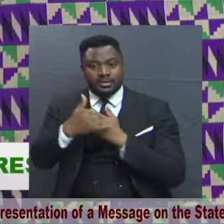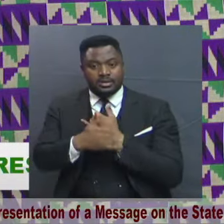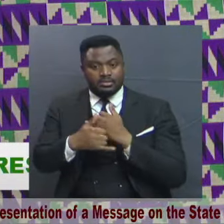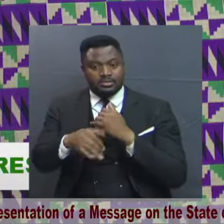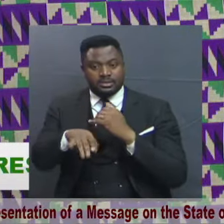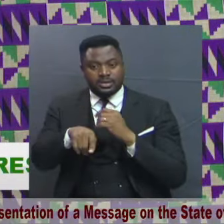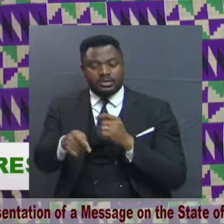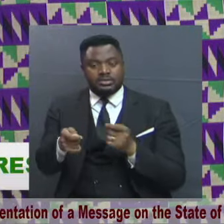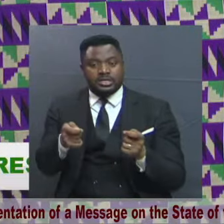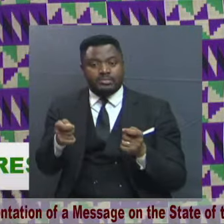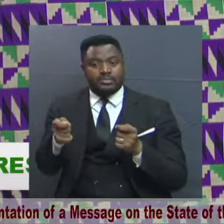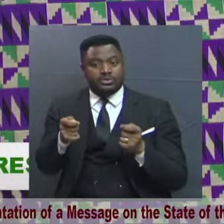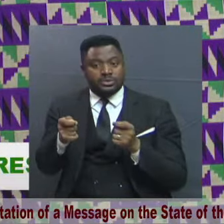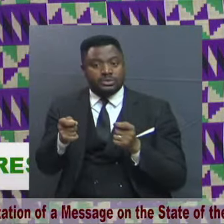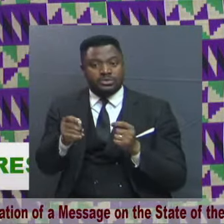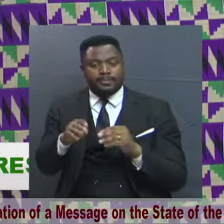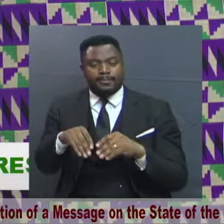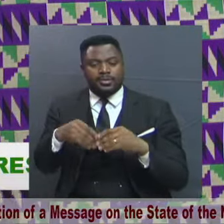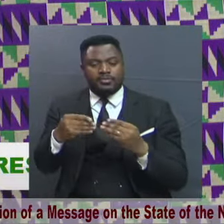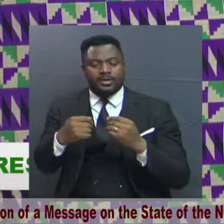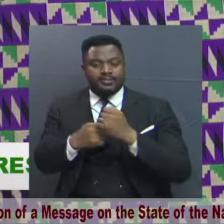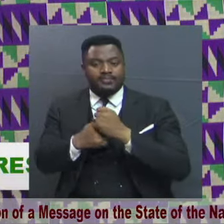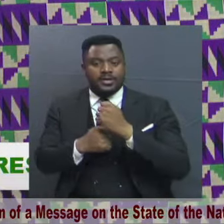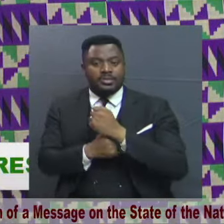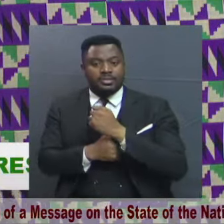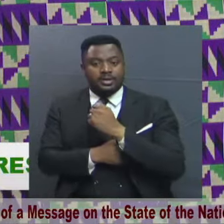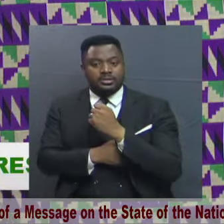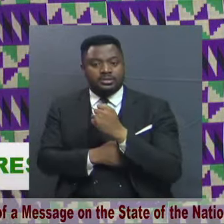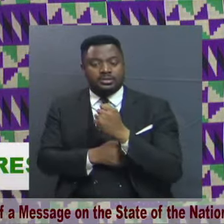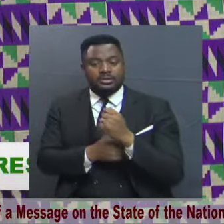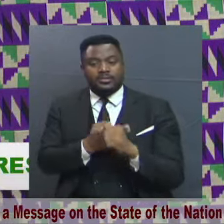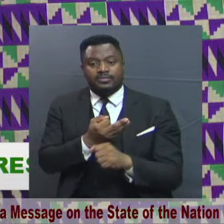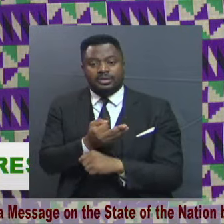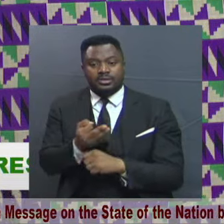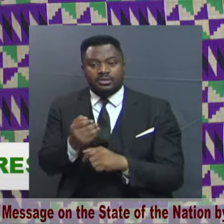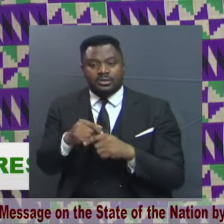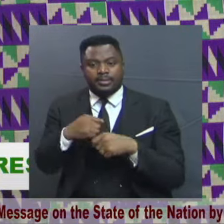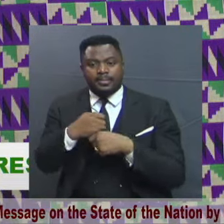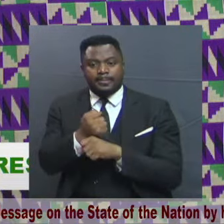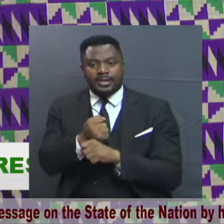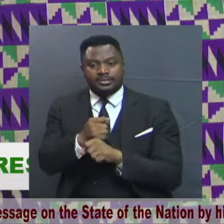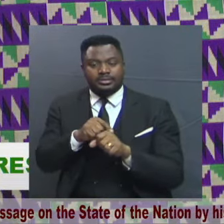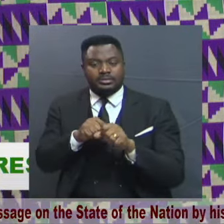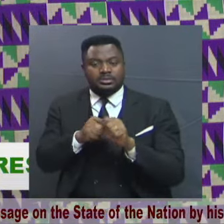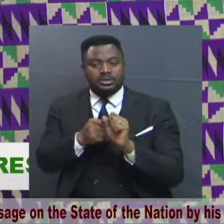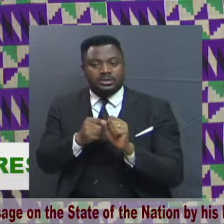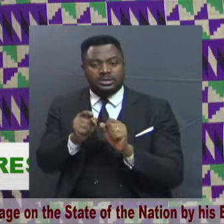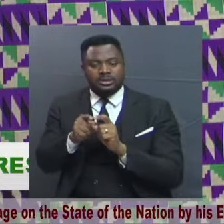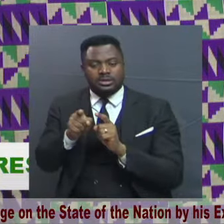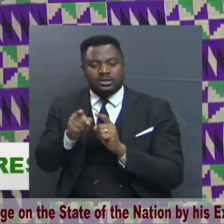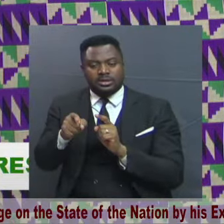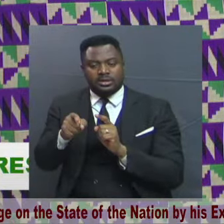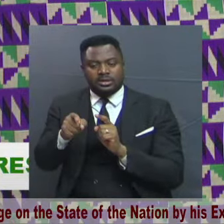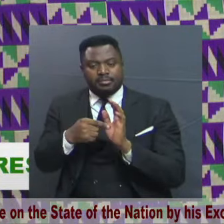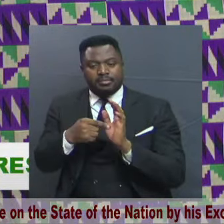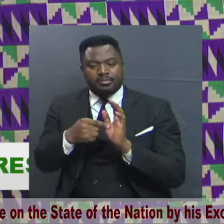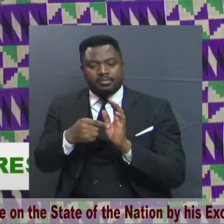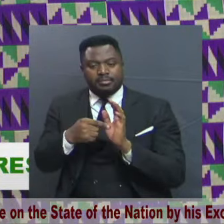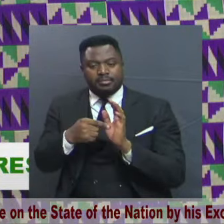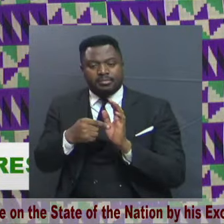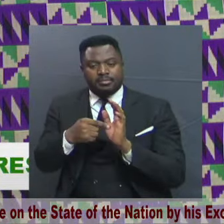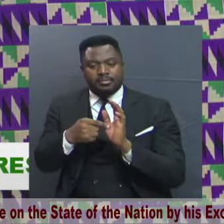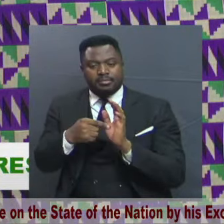this Administration provide the foundational facilities to make a start as we sty to provide provide more of